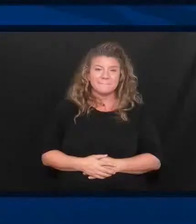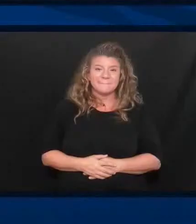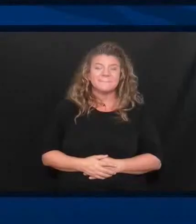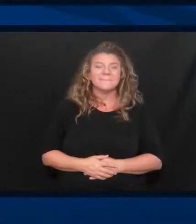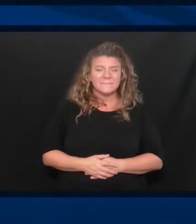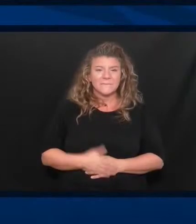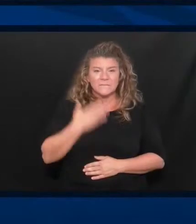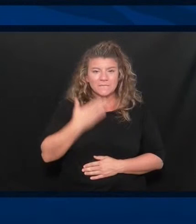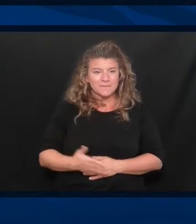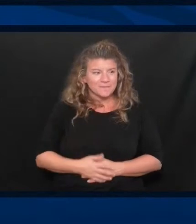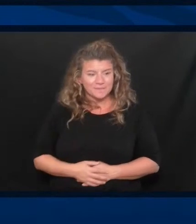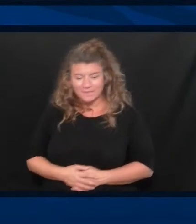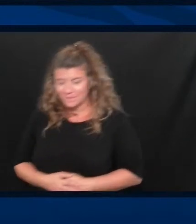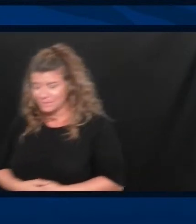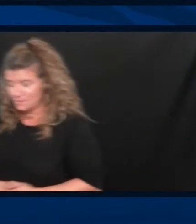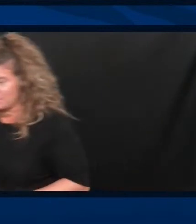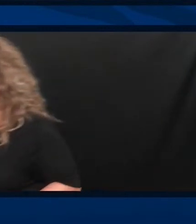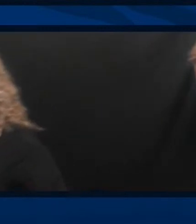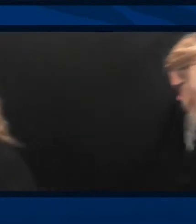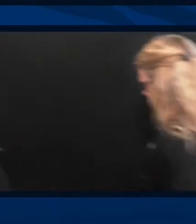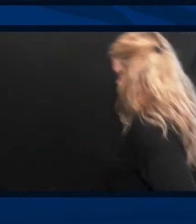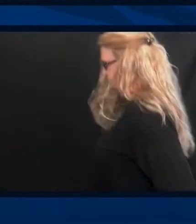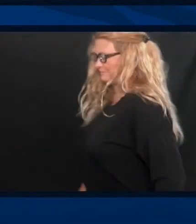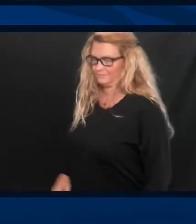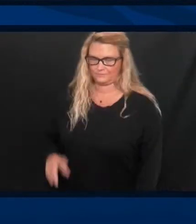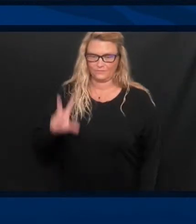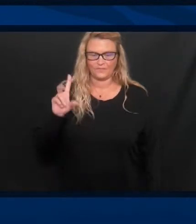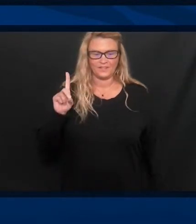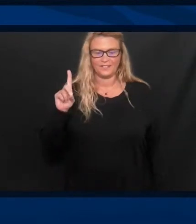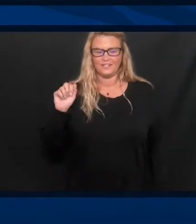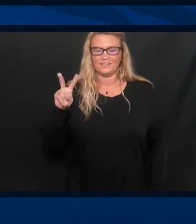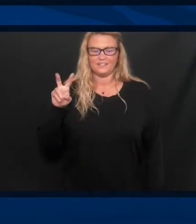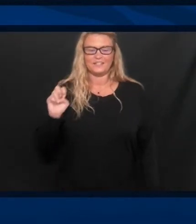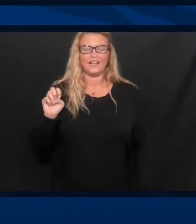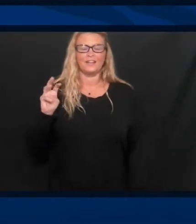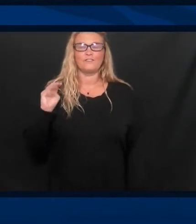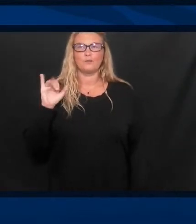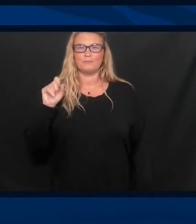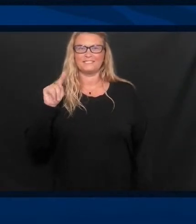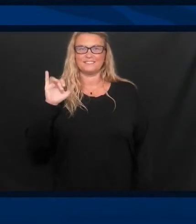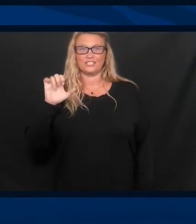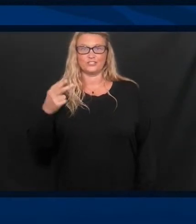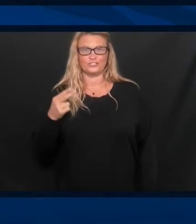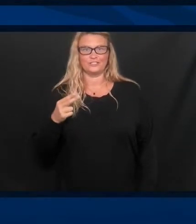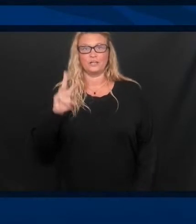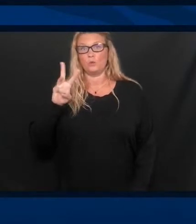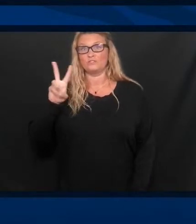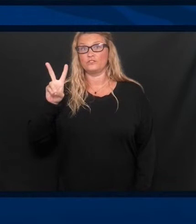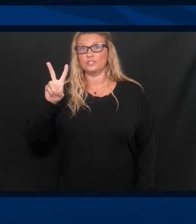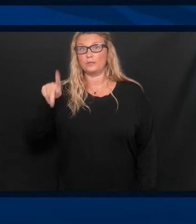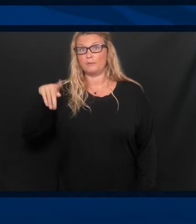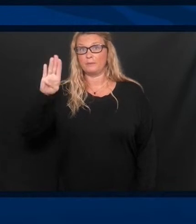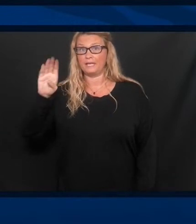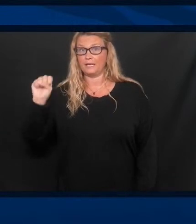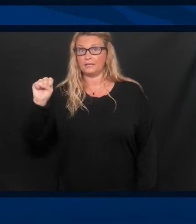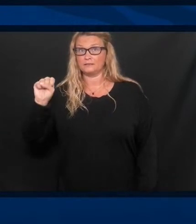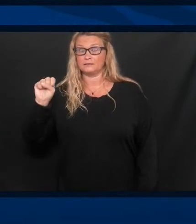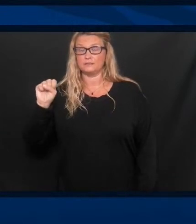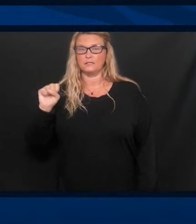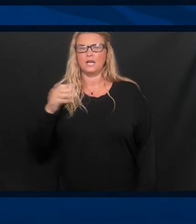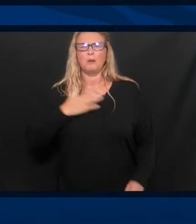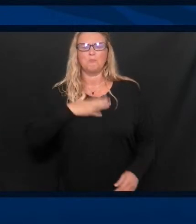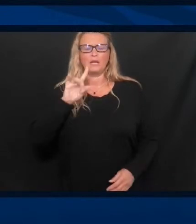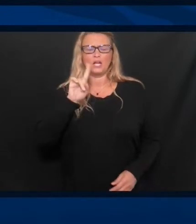All right, thank you, Paul. Next to Dave Mistich with West Virginia Public Broadcasting. Hi, Governor. Hi, panel. My question also is about